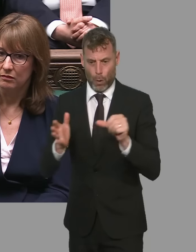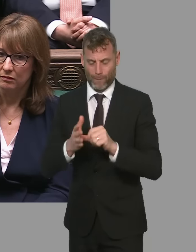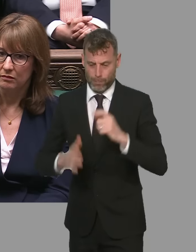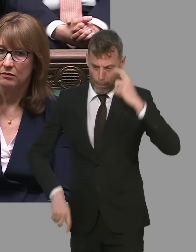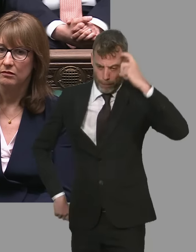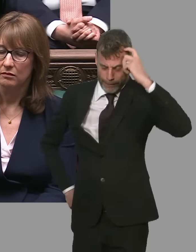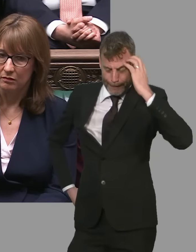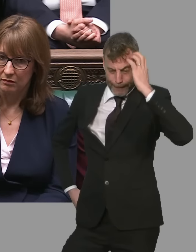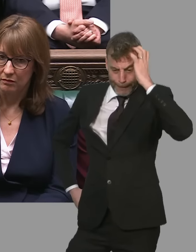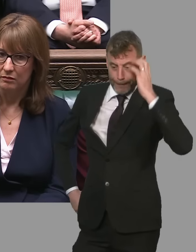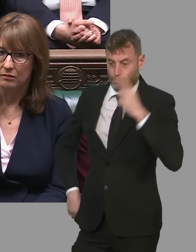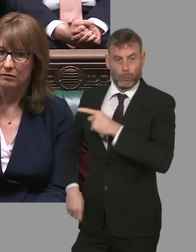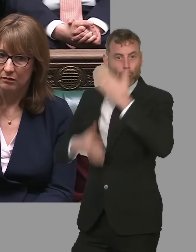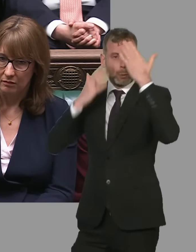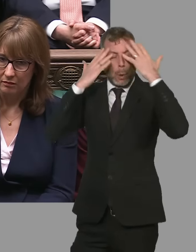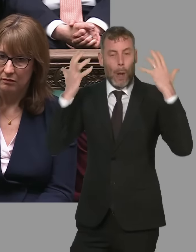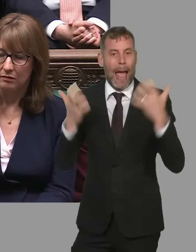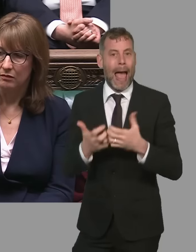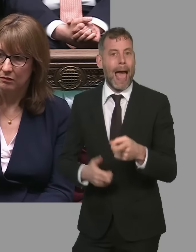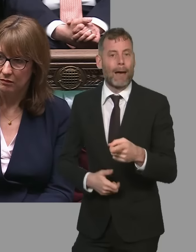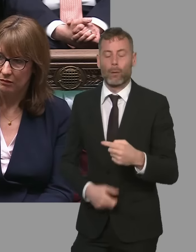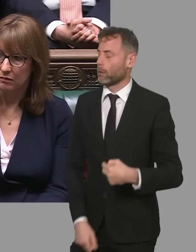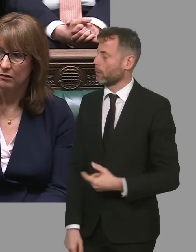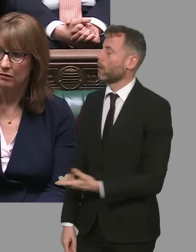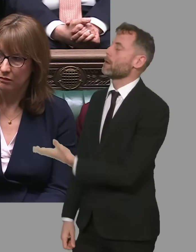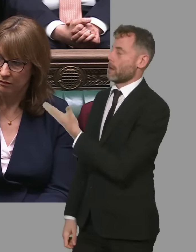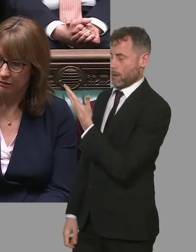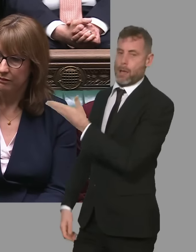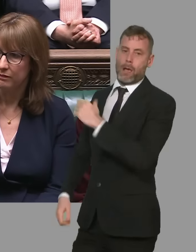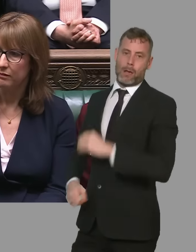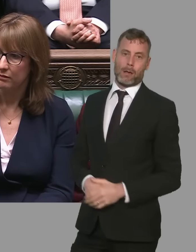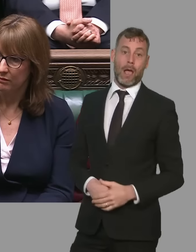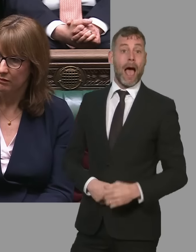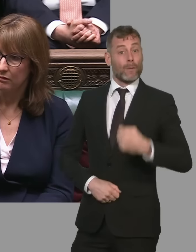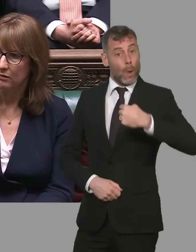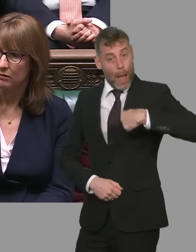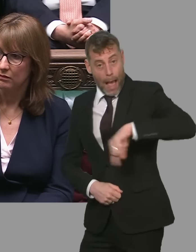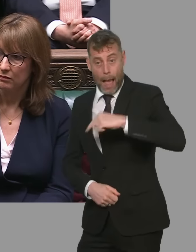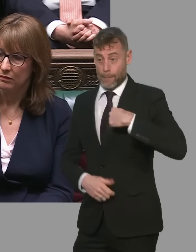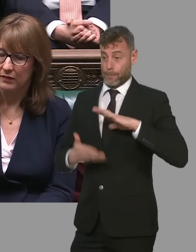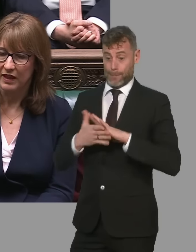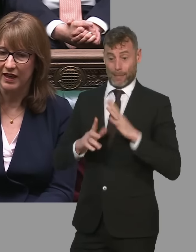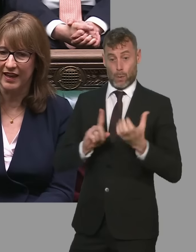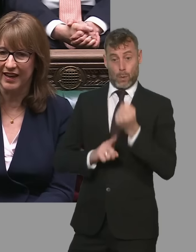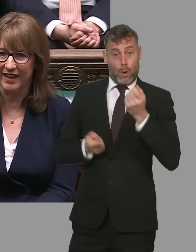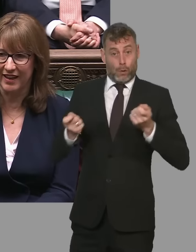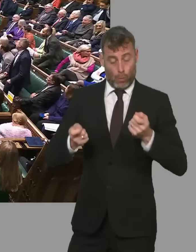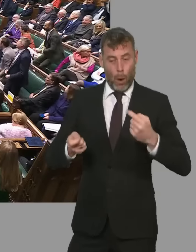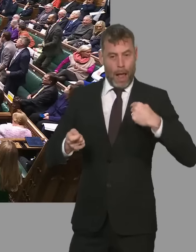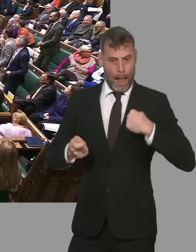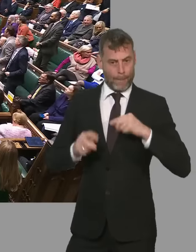for the better. He says he wishes he hadn't bothered winning councils, because they're an absolute disgrace.